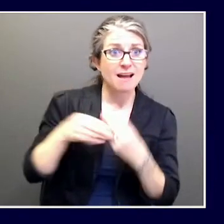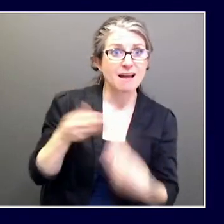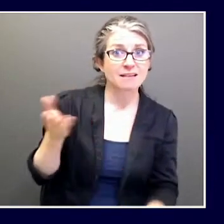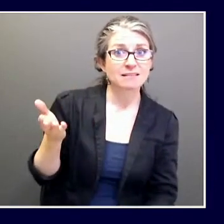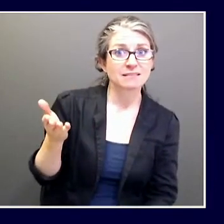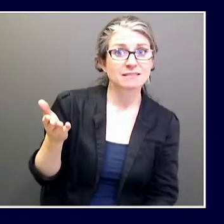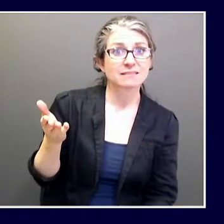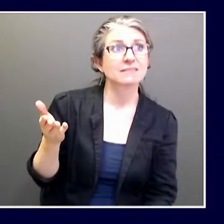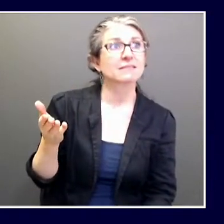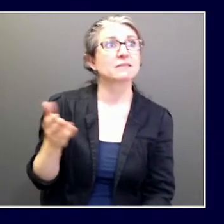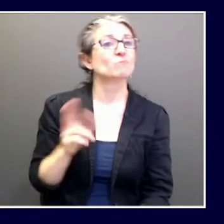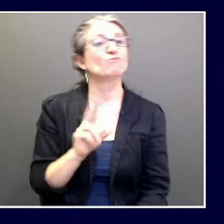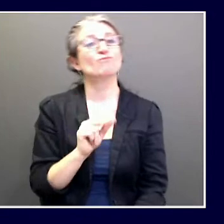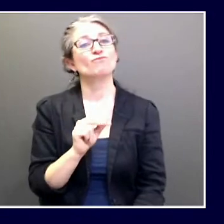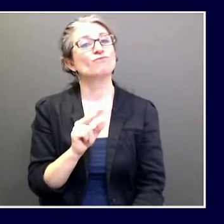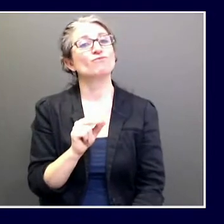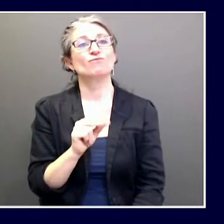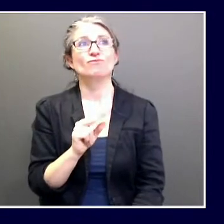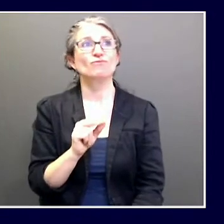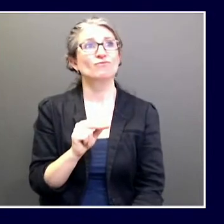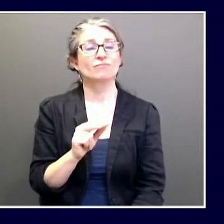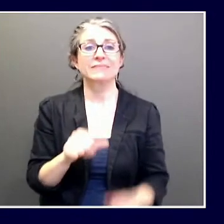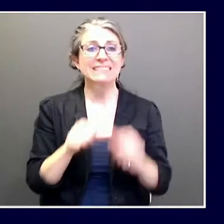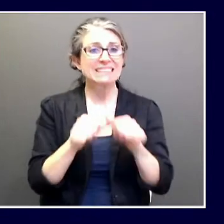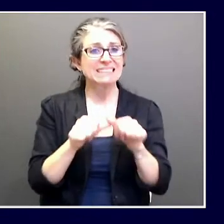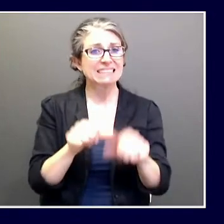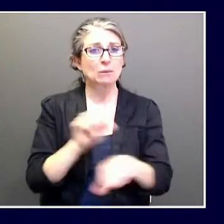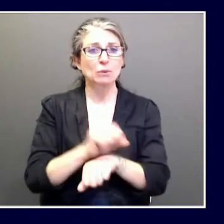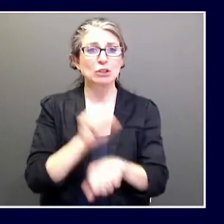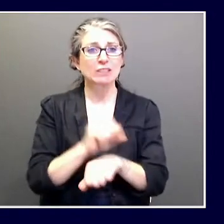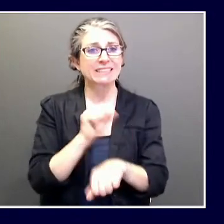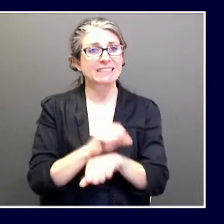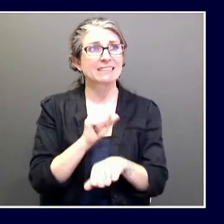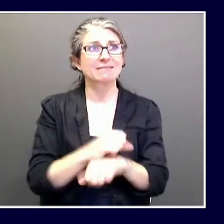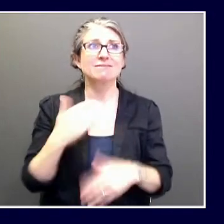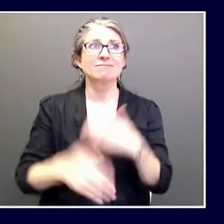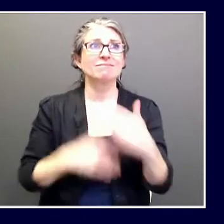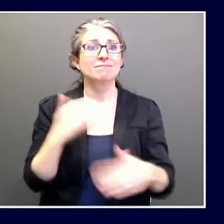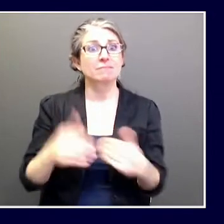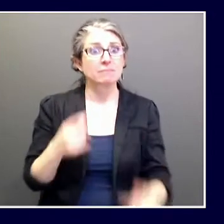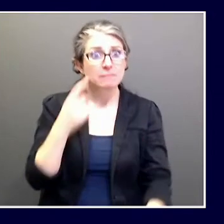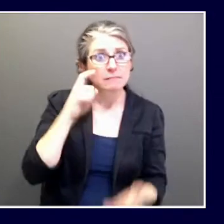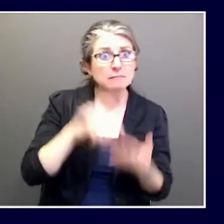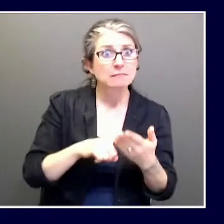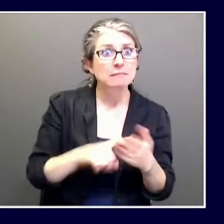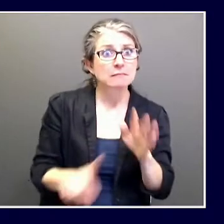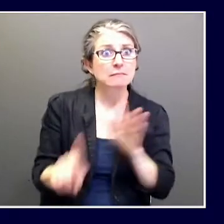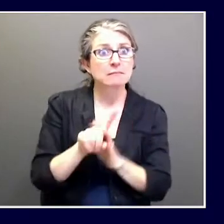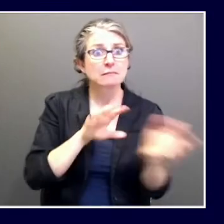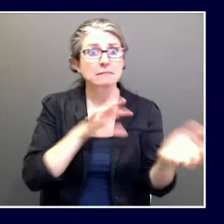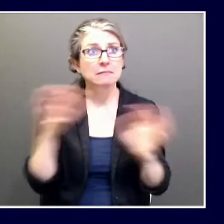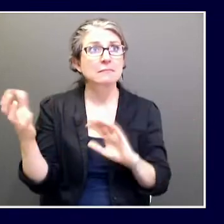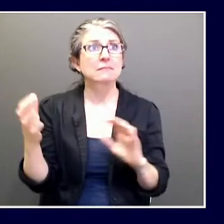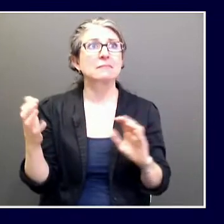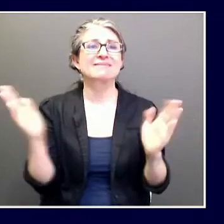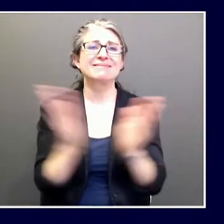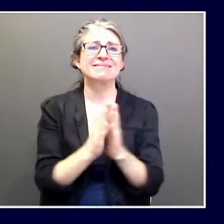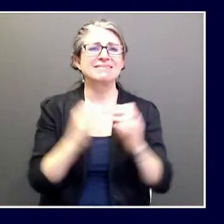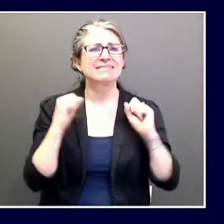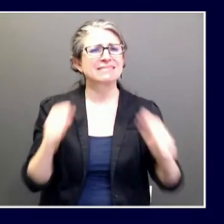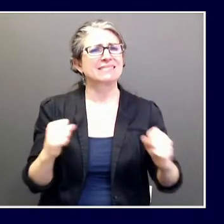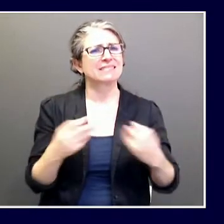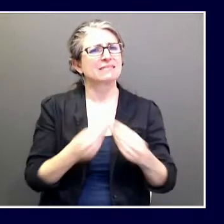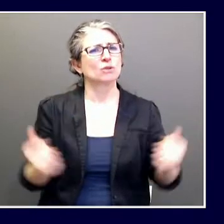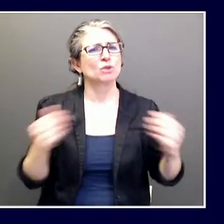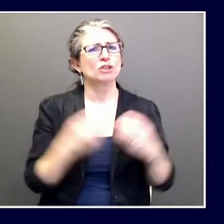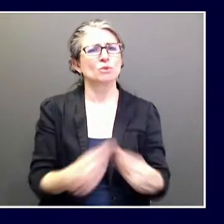it. When we hear about problems, we identify them quickly. We try to figure out what are our options, and hopefully